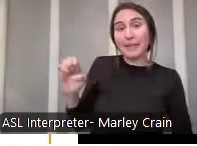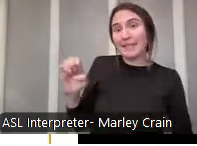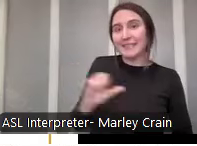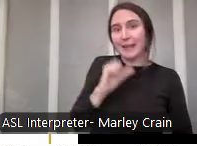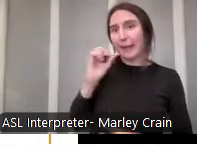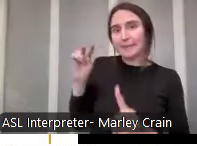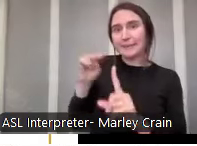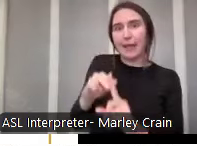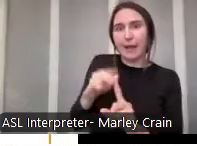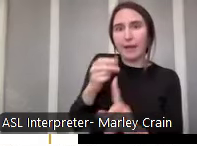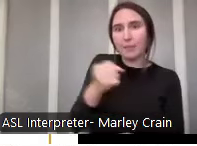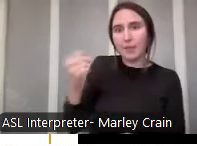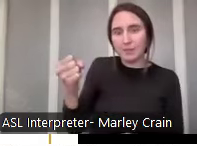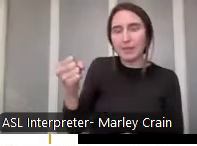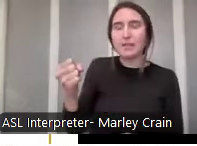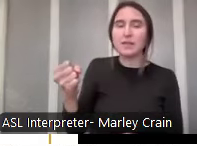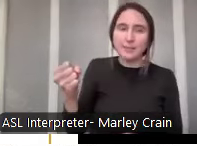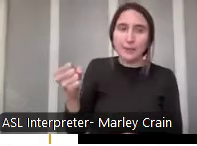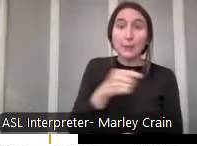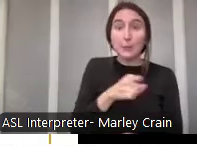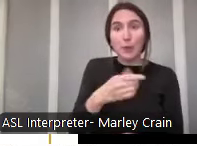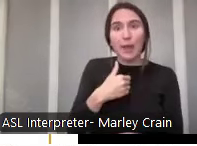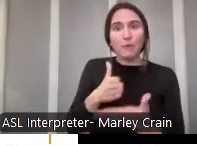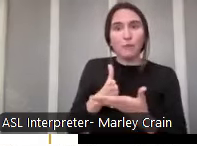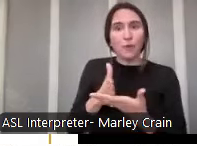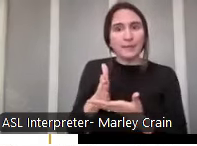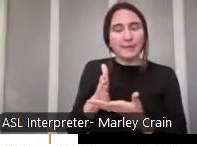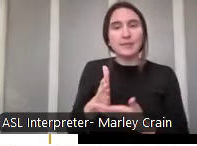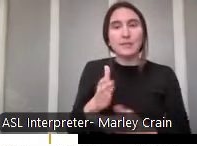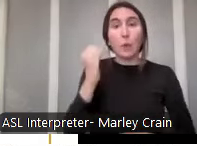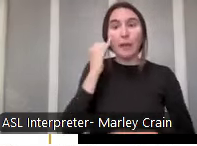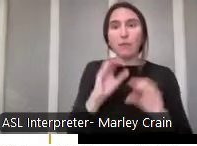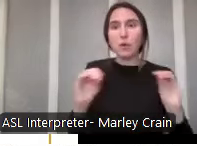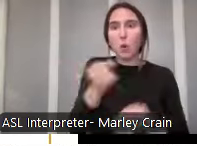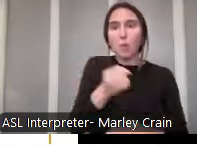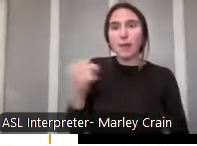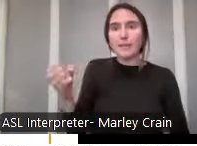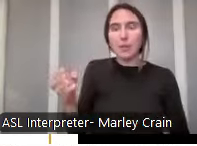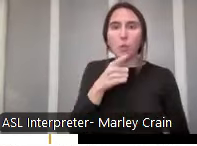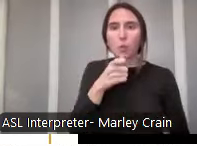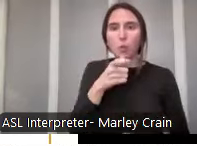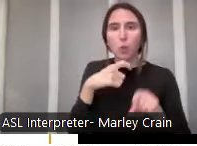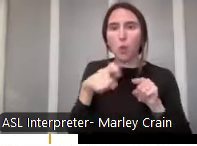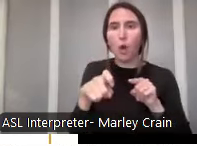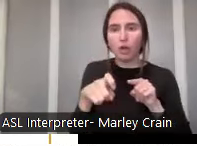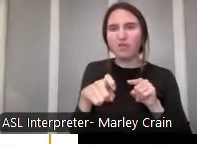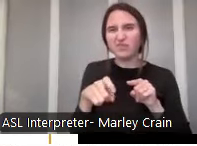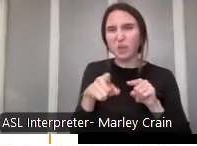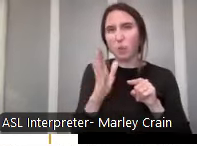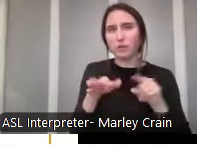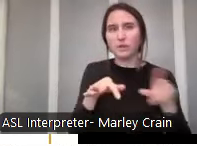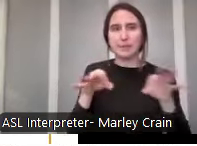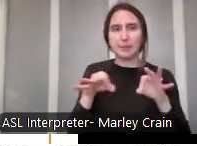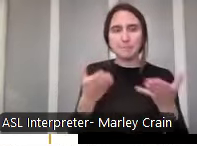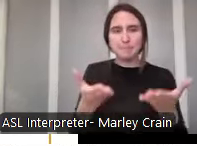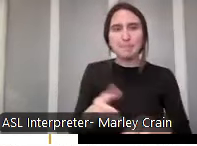important to know that you do have rights and who to start calling now. If you're in